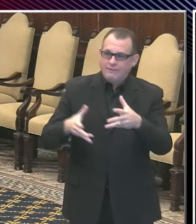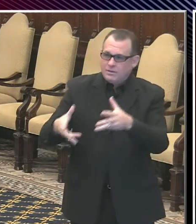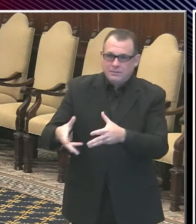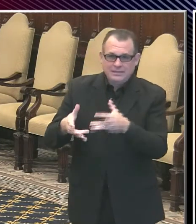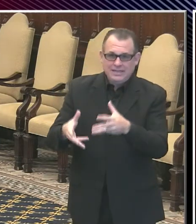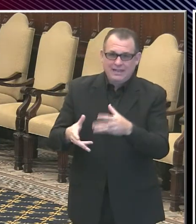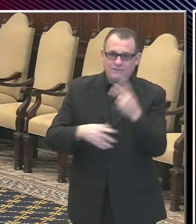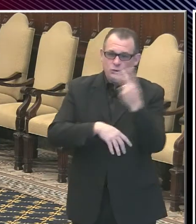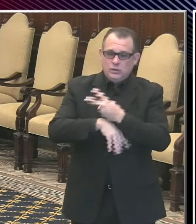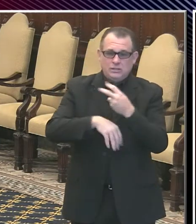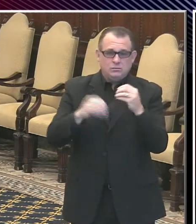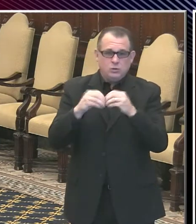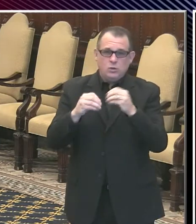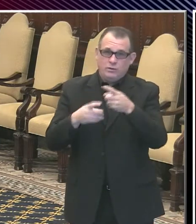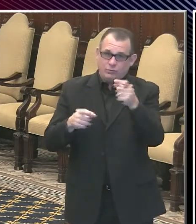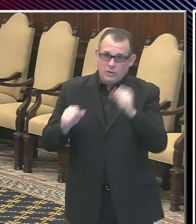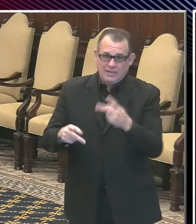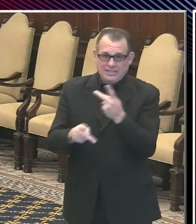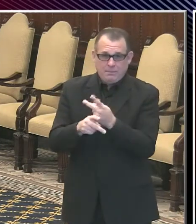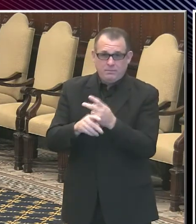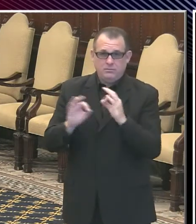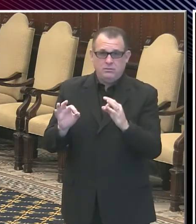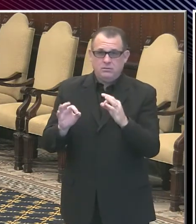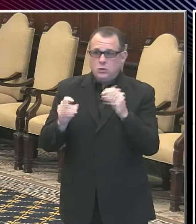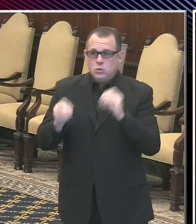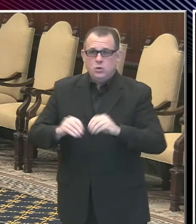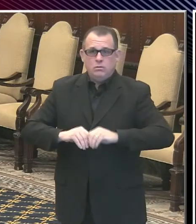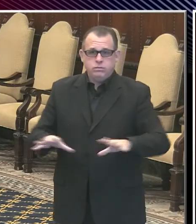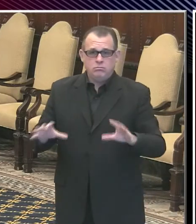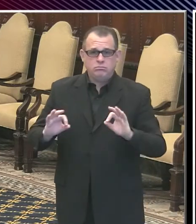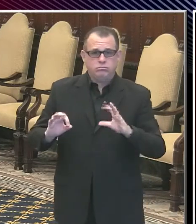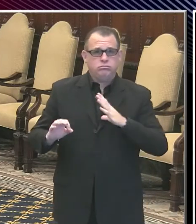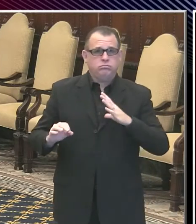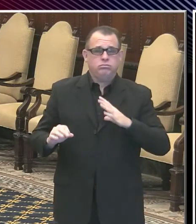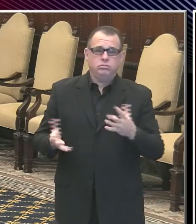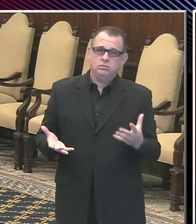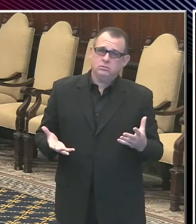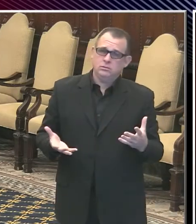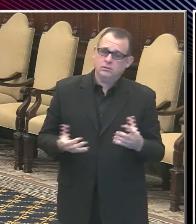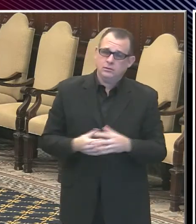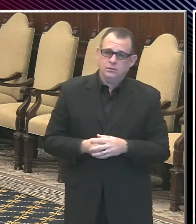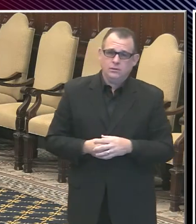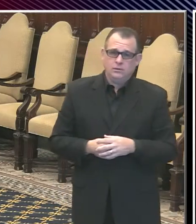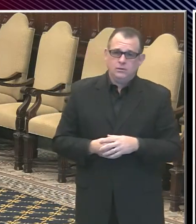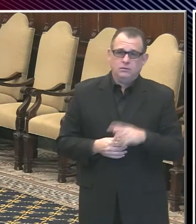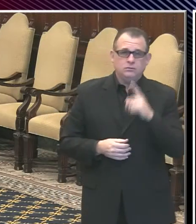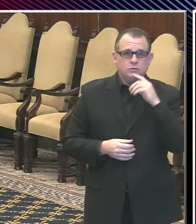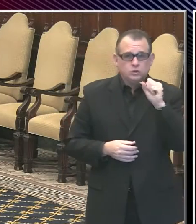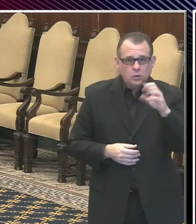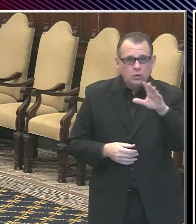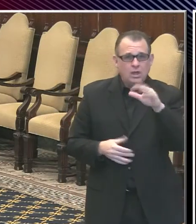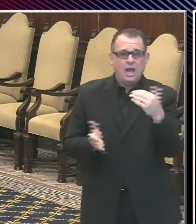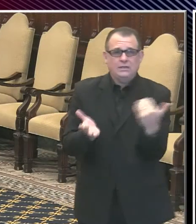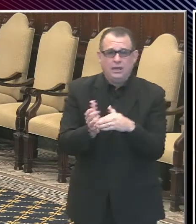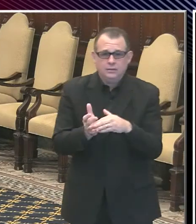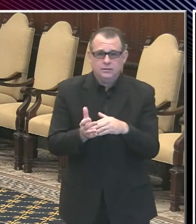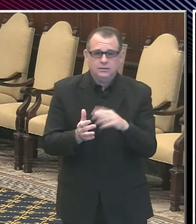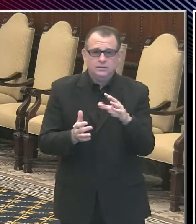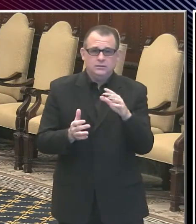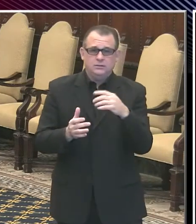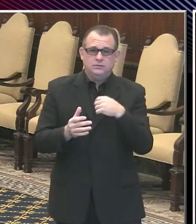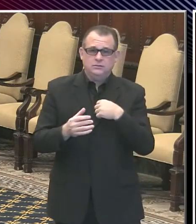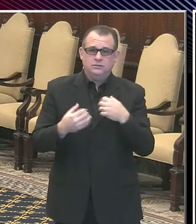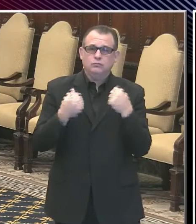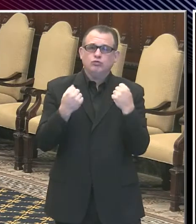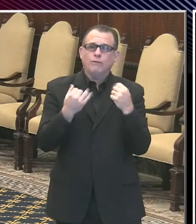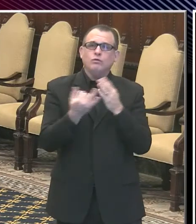day or so and have no detrimental impact on the condition of the city. I rode through Roosevelt Park